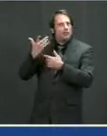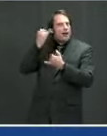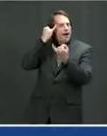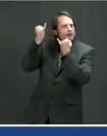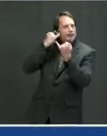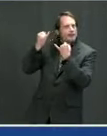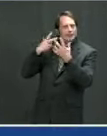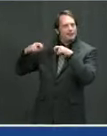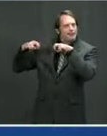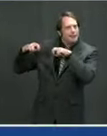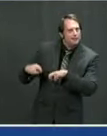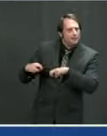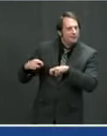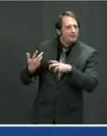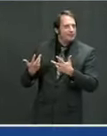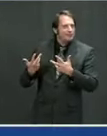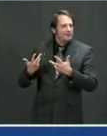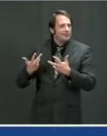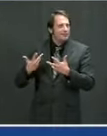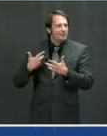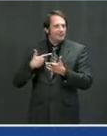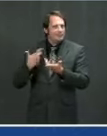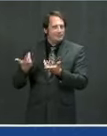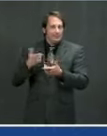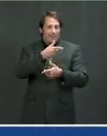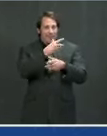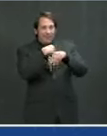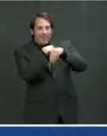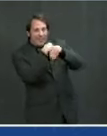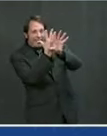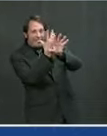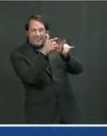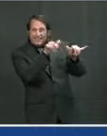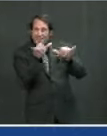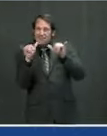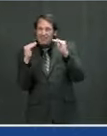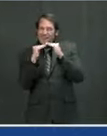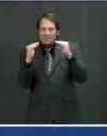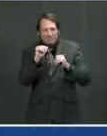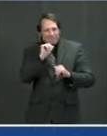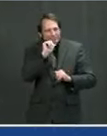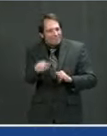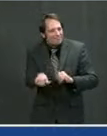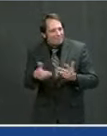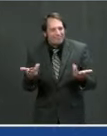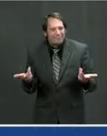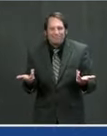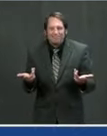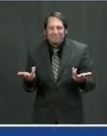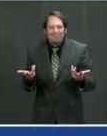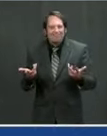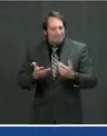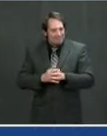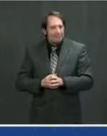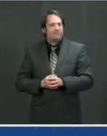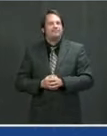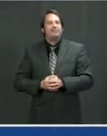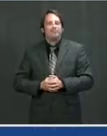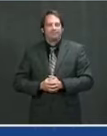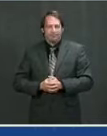for face-to-face discussions. We are still taking COVID precautions, being careful, but